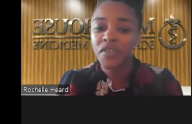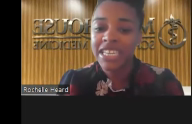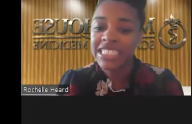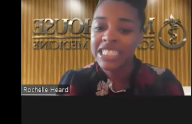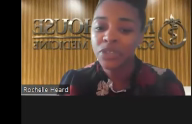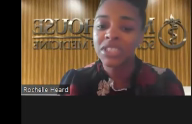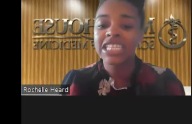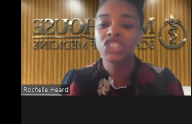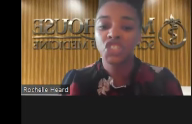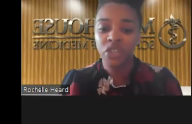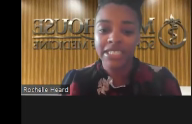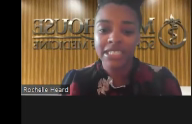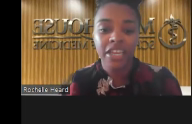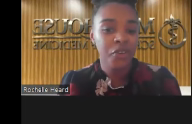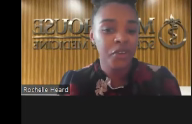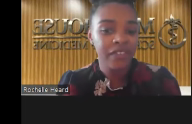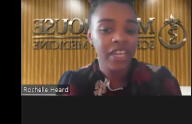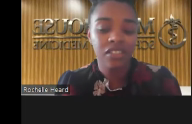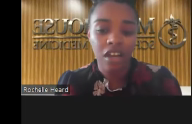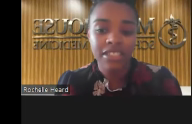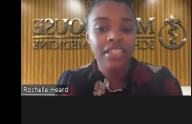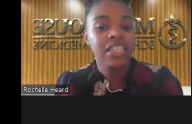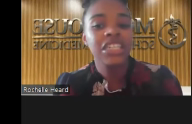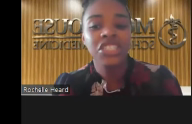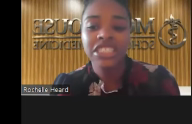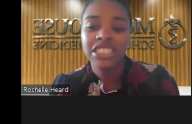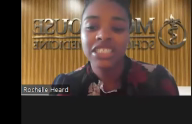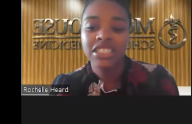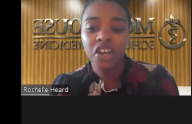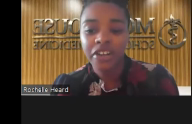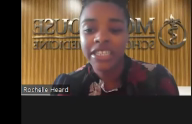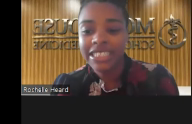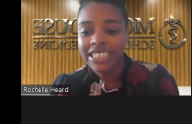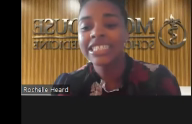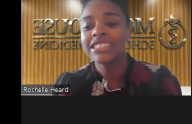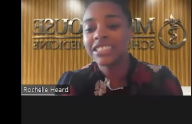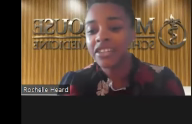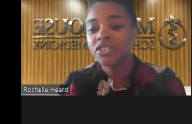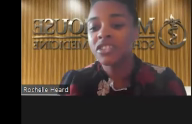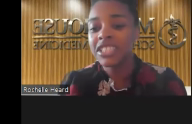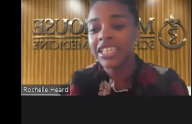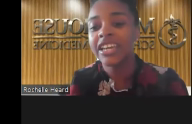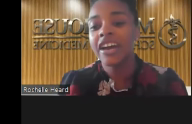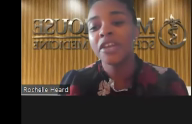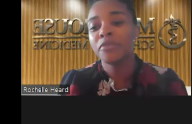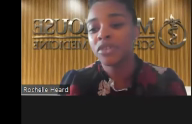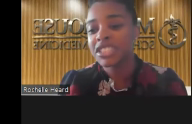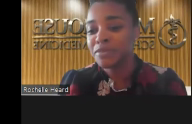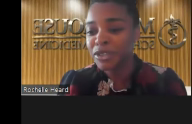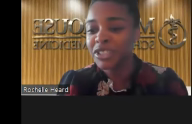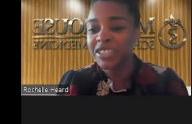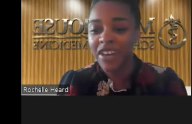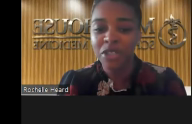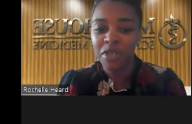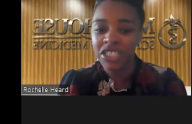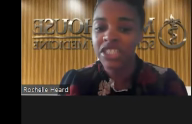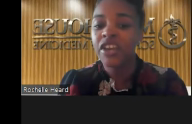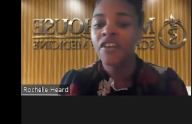by COVID-19 related stress, grief, and loss. She is currently technical lead of a